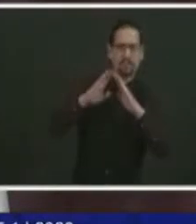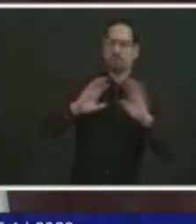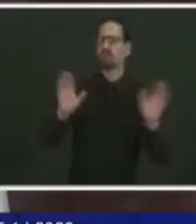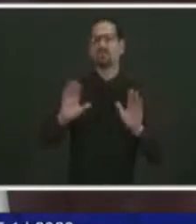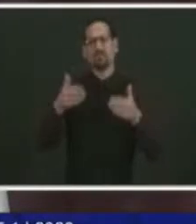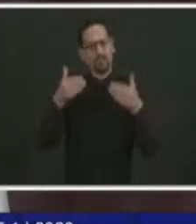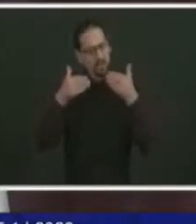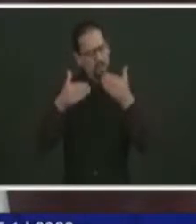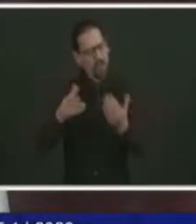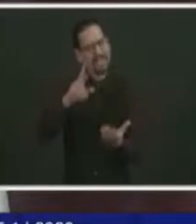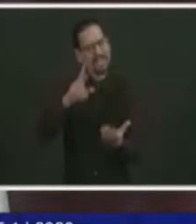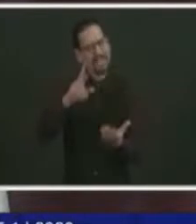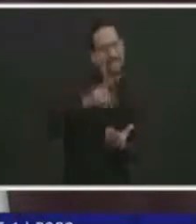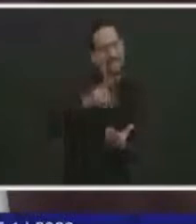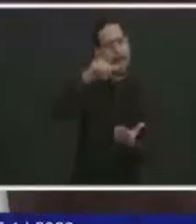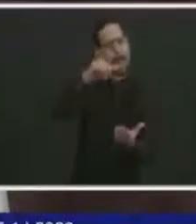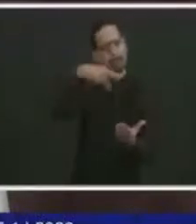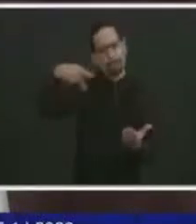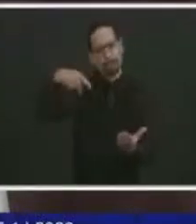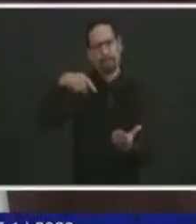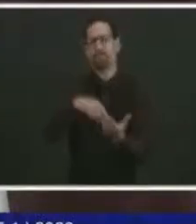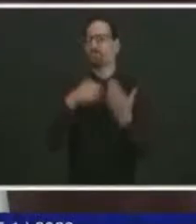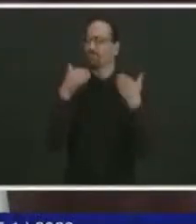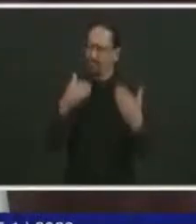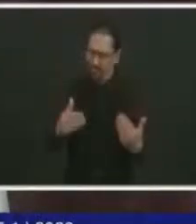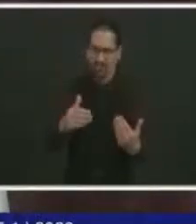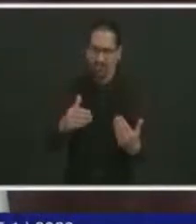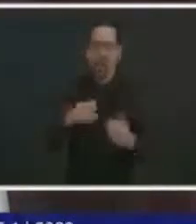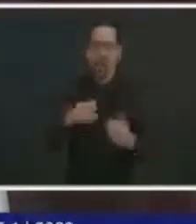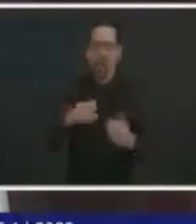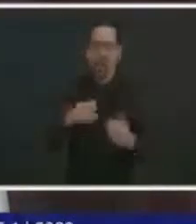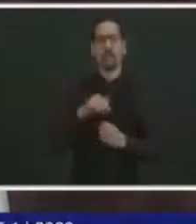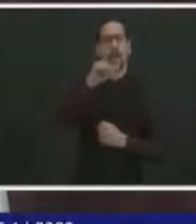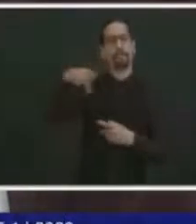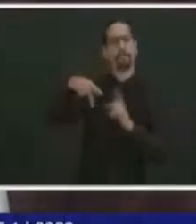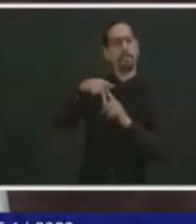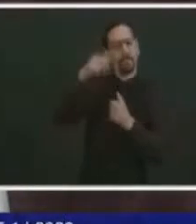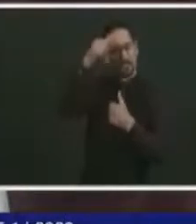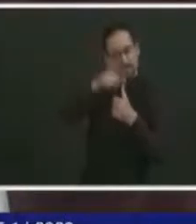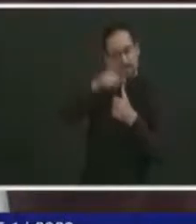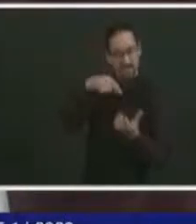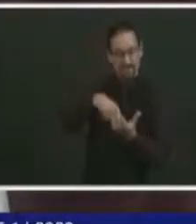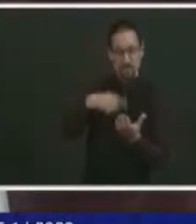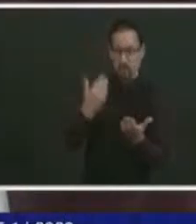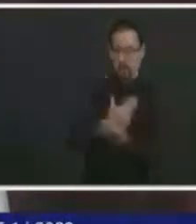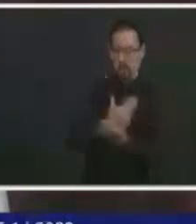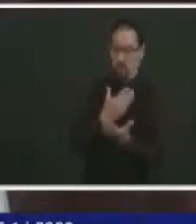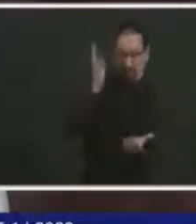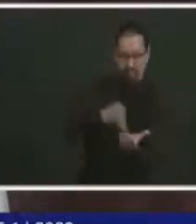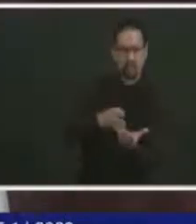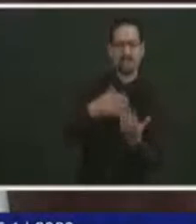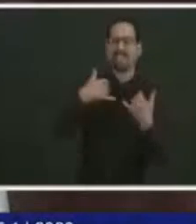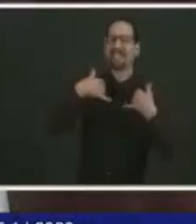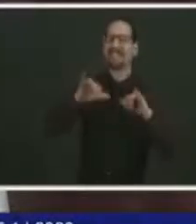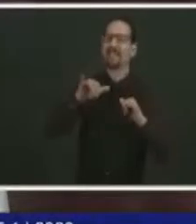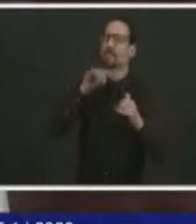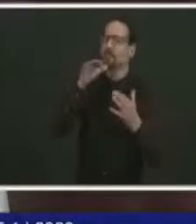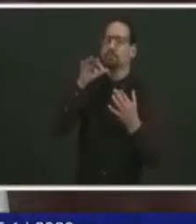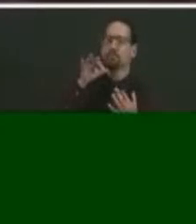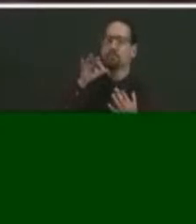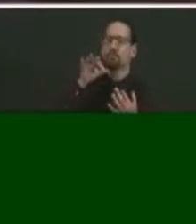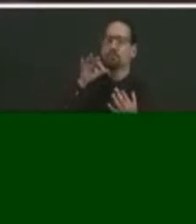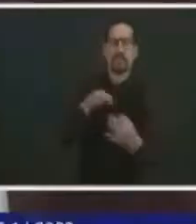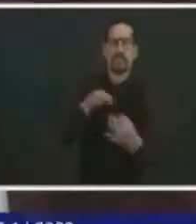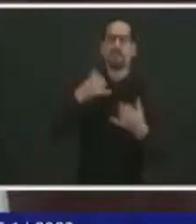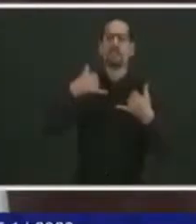it. Now, we have to do some work on the app to make it work on older phones. And of course, if you don't have a smartphone, there